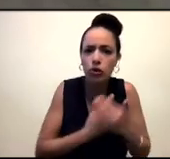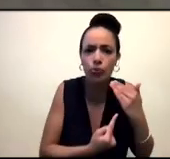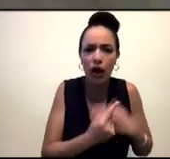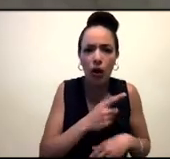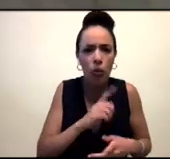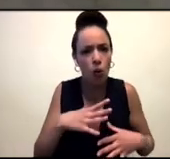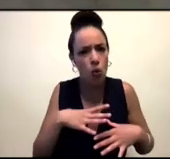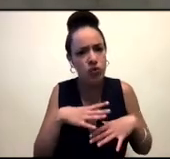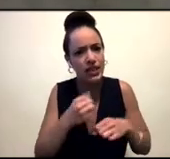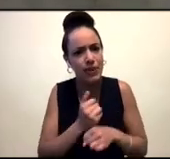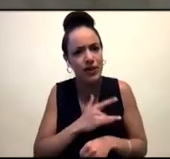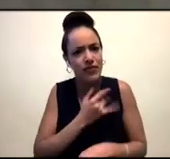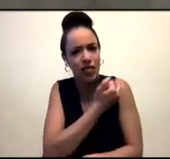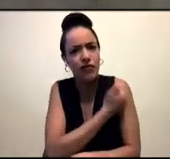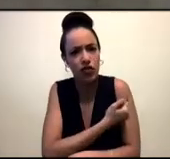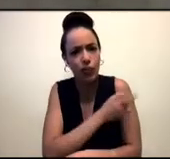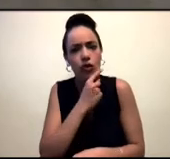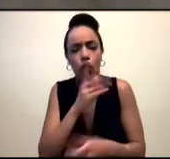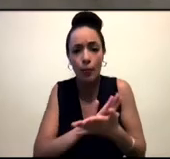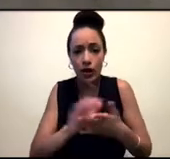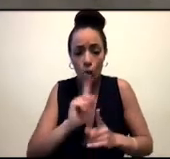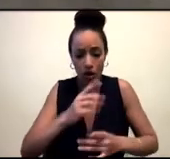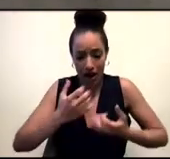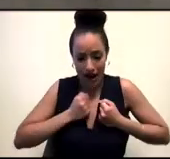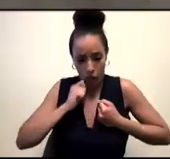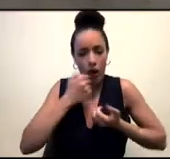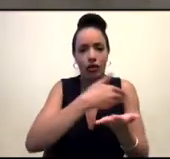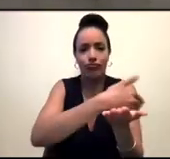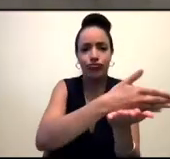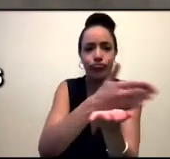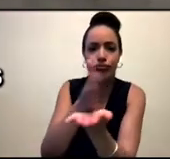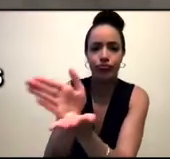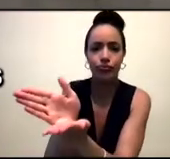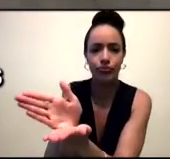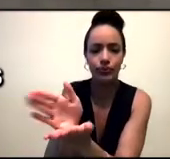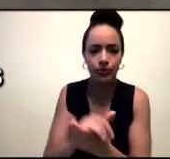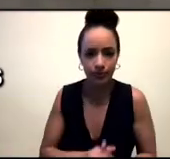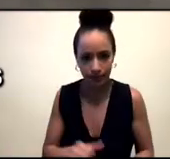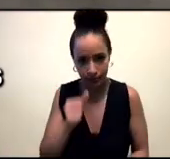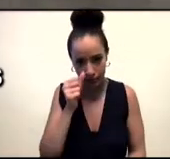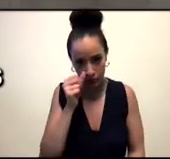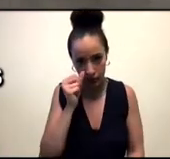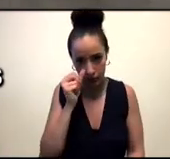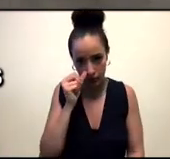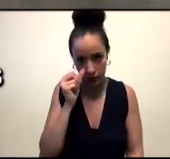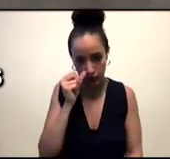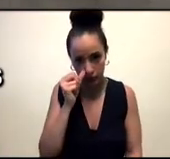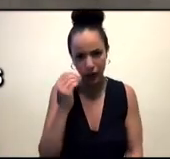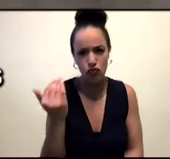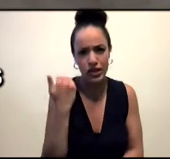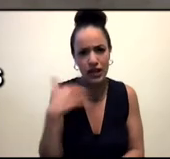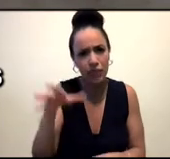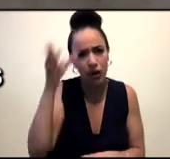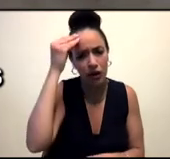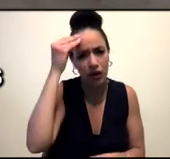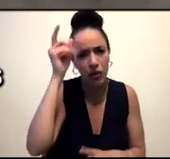I've been trying to adapt those things. And most recently, I've been learning that sometimes Allah is the best